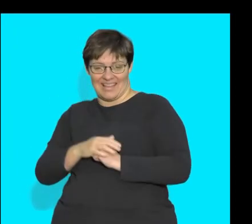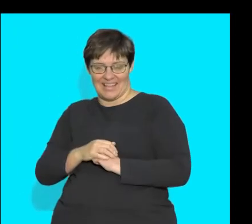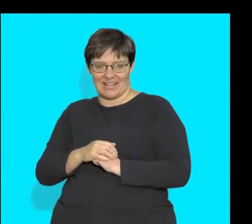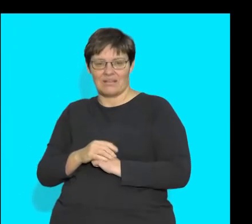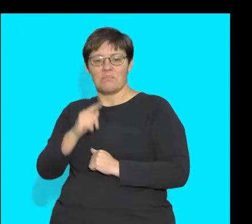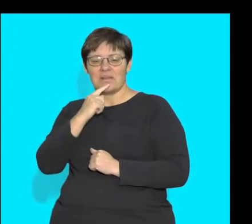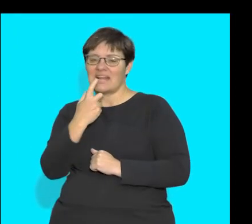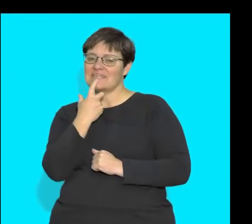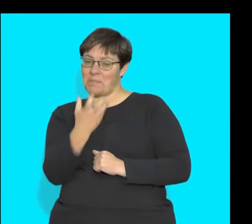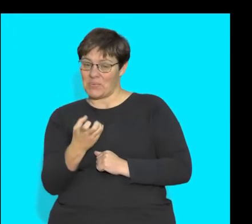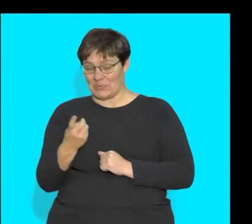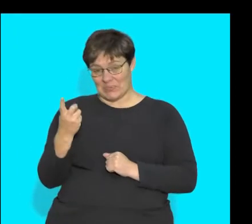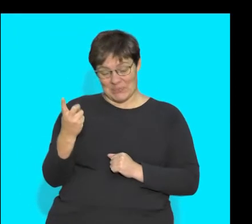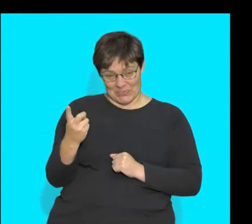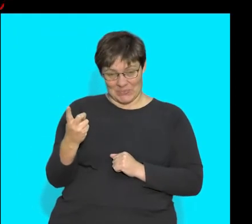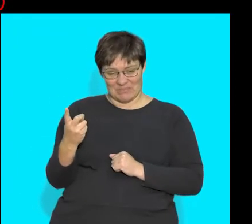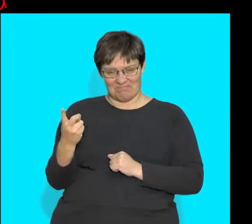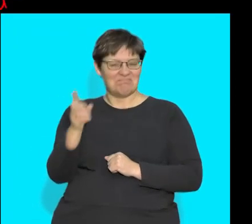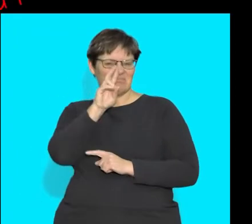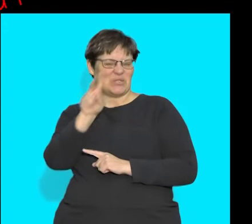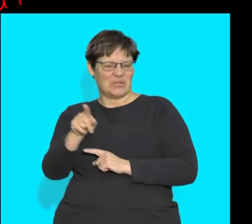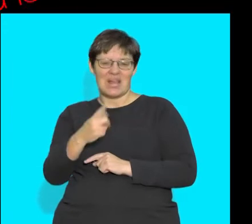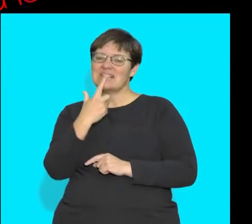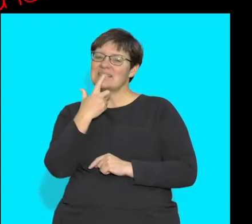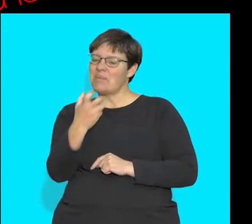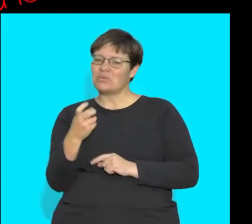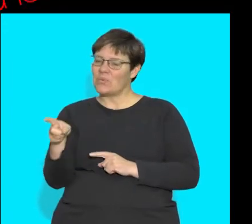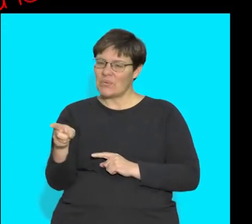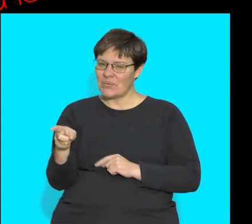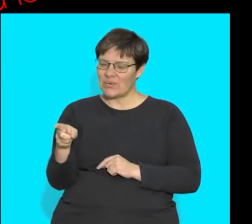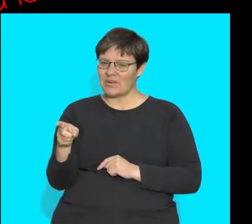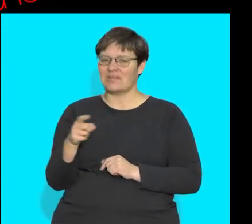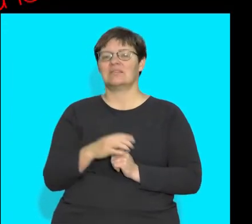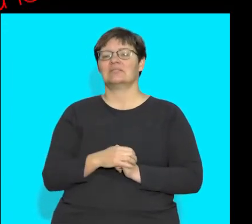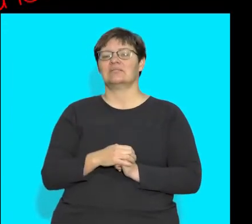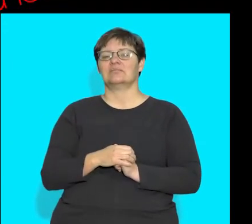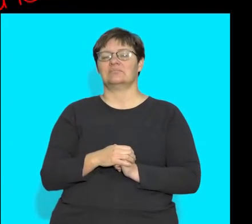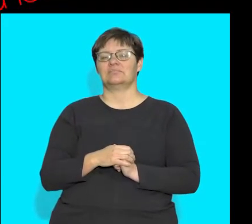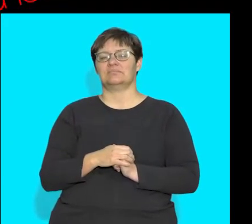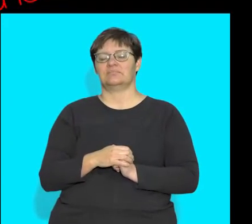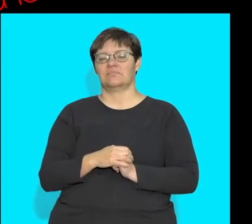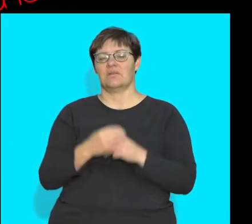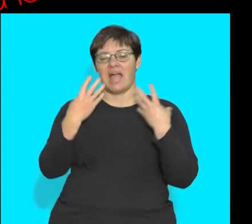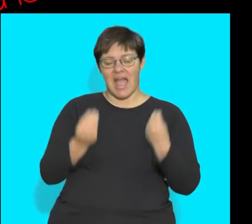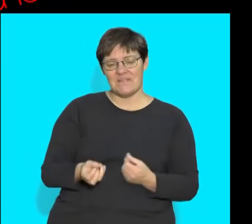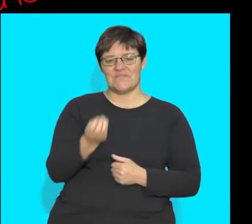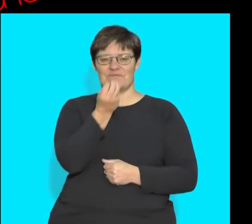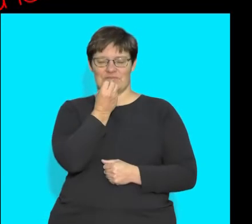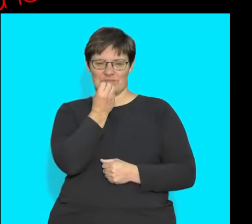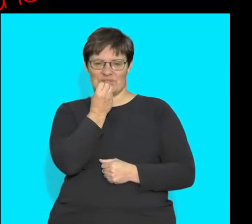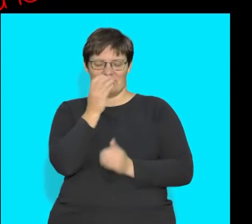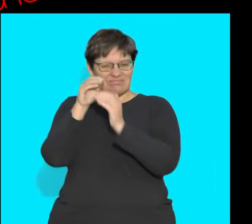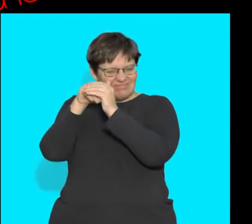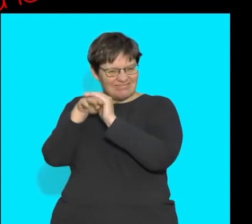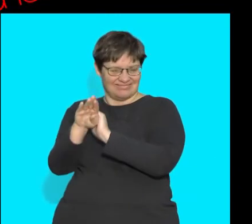your tomatoes look like. And what are tomatoes? Once again, right, we have got food that